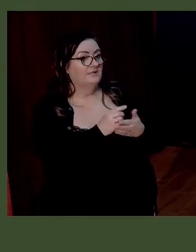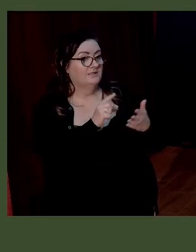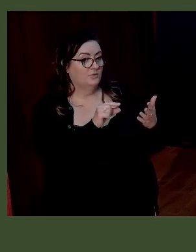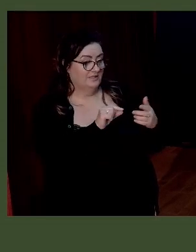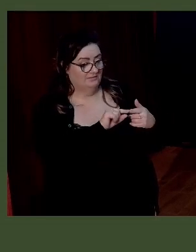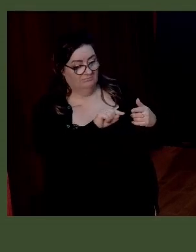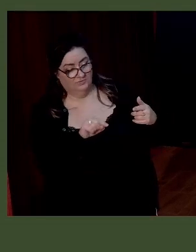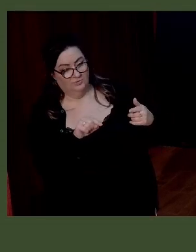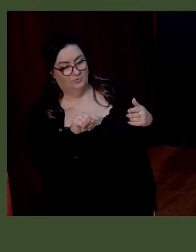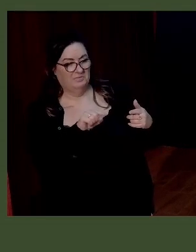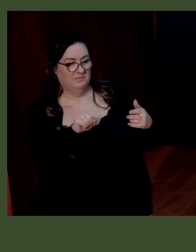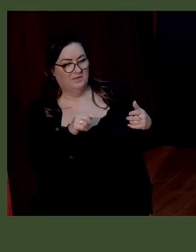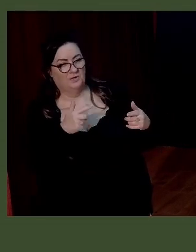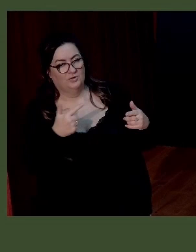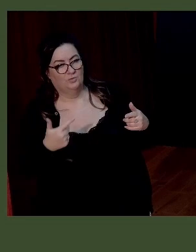1920 to 1931,